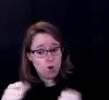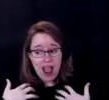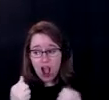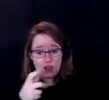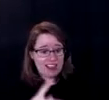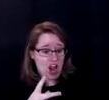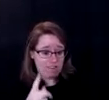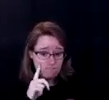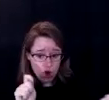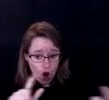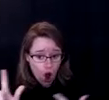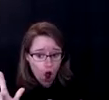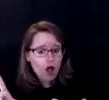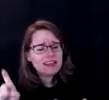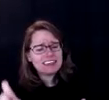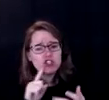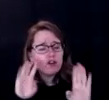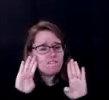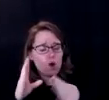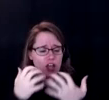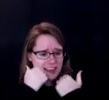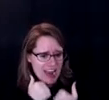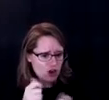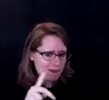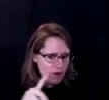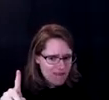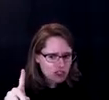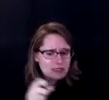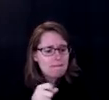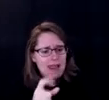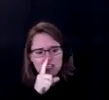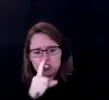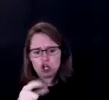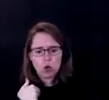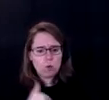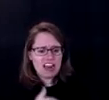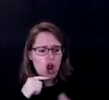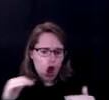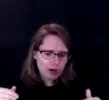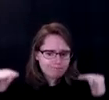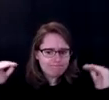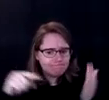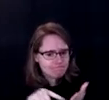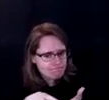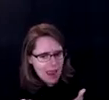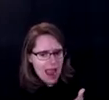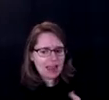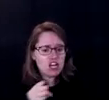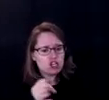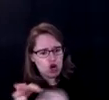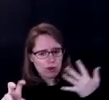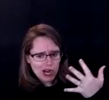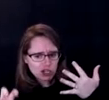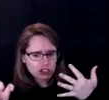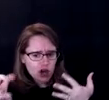caring profession and ensuring that we're, you know, leveling up, you know, the pay and, you know, career pathing for folks in that